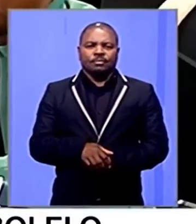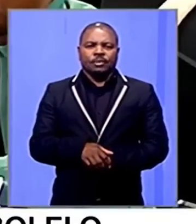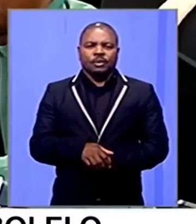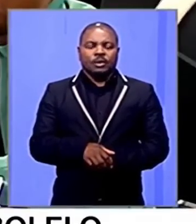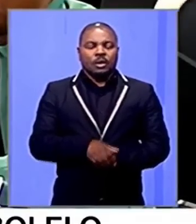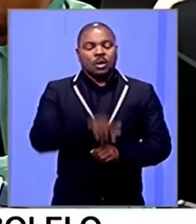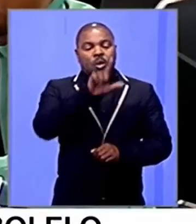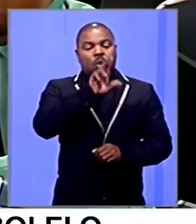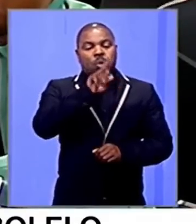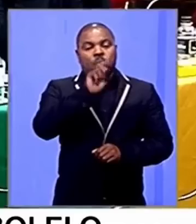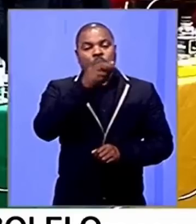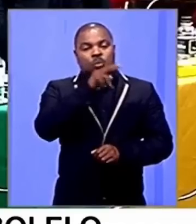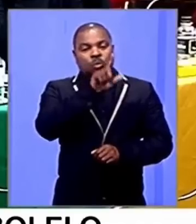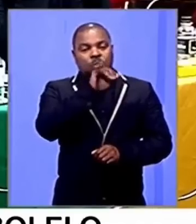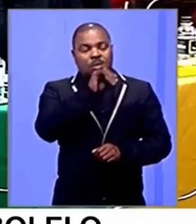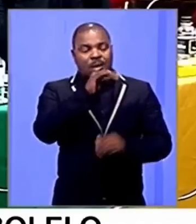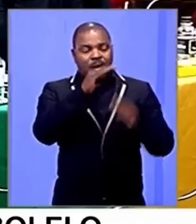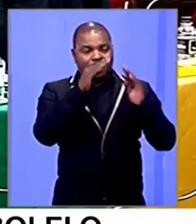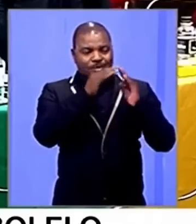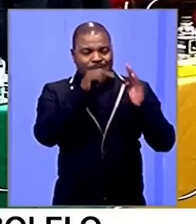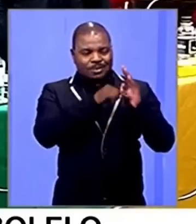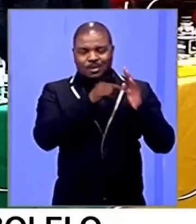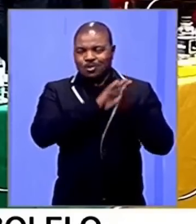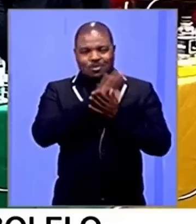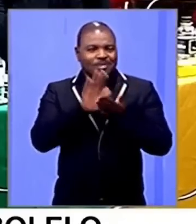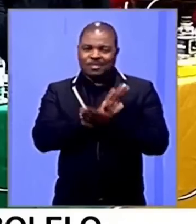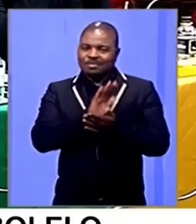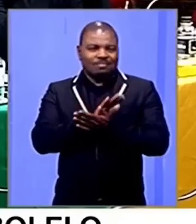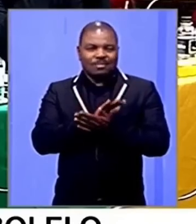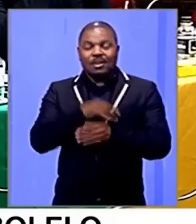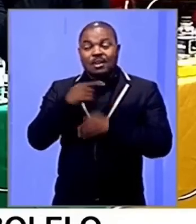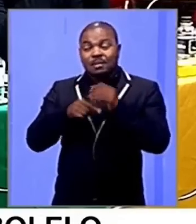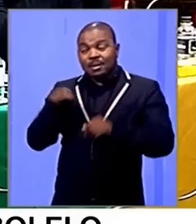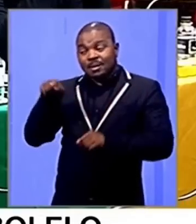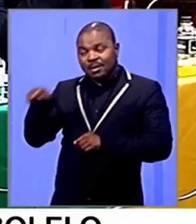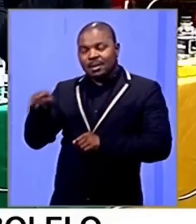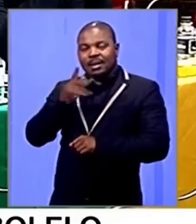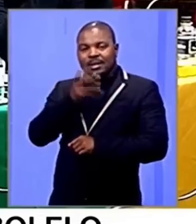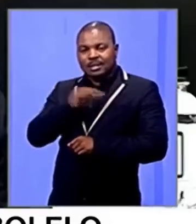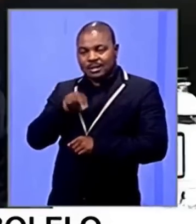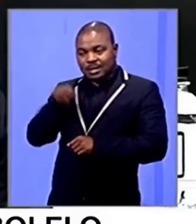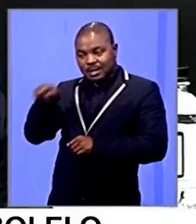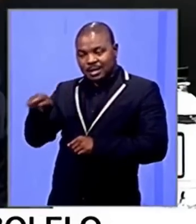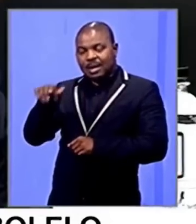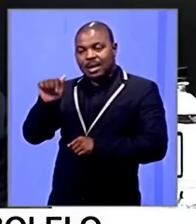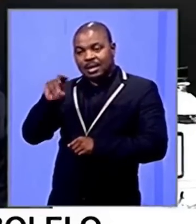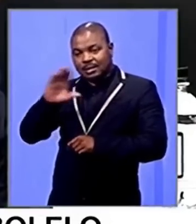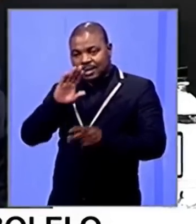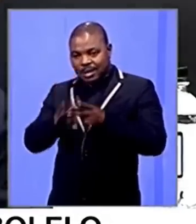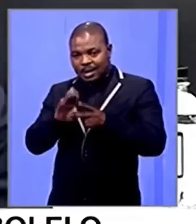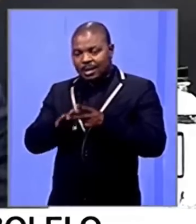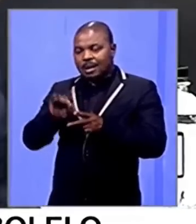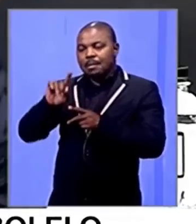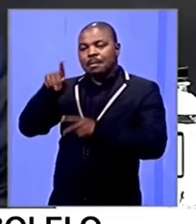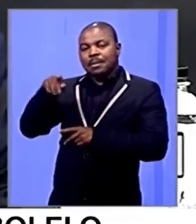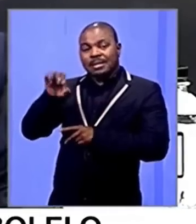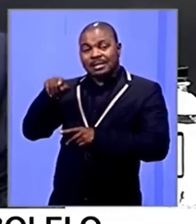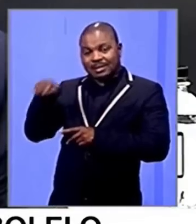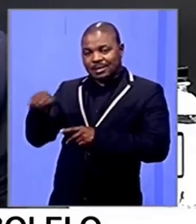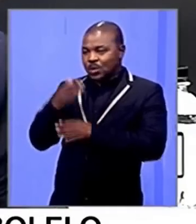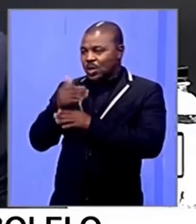Lethuli House ga e itumelele ka mo ANC ka KwaZulu-Natal le khuduthamaga ya profense mo pusong ba dirang dilo ka gone. Mokwaledi kakaretso